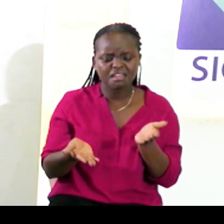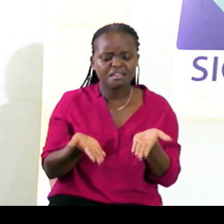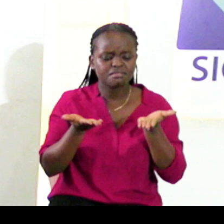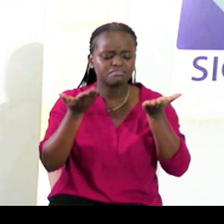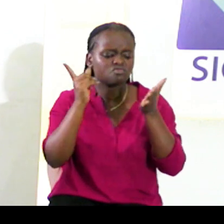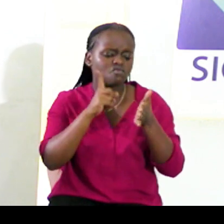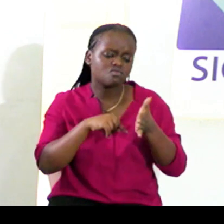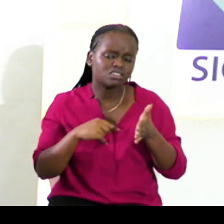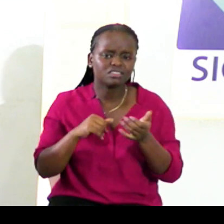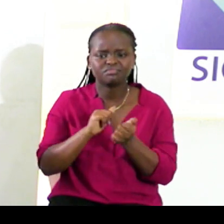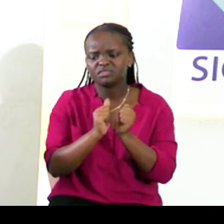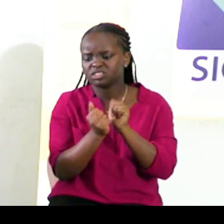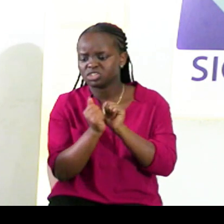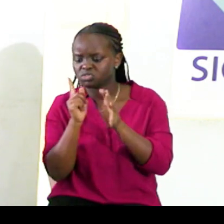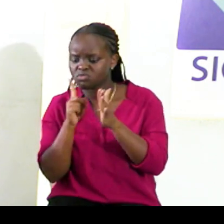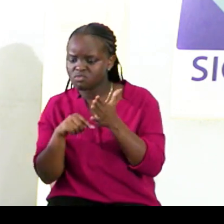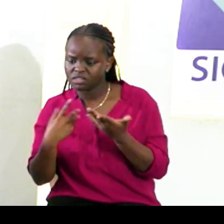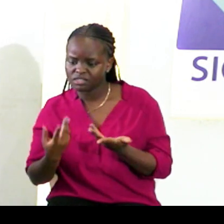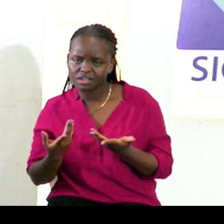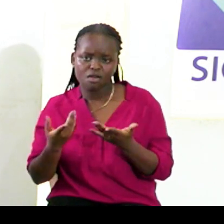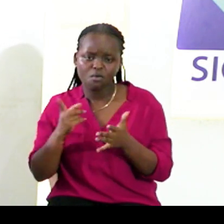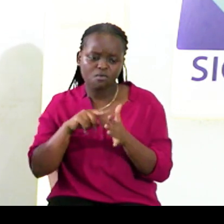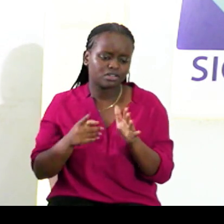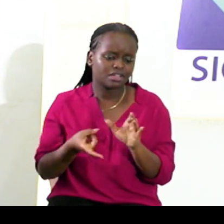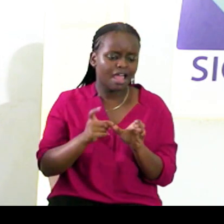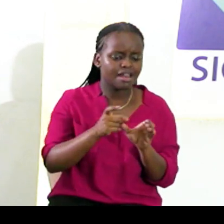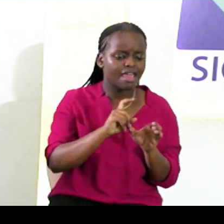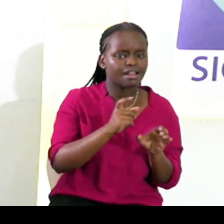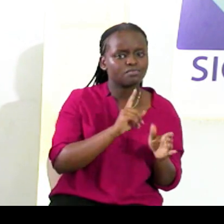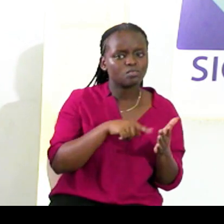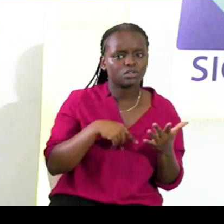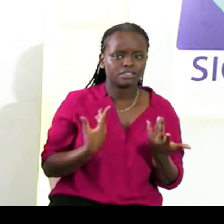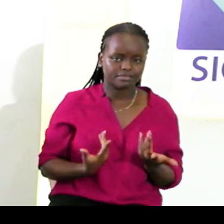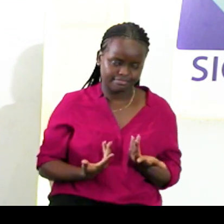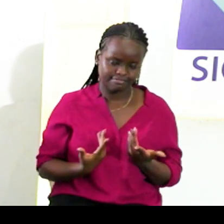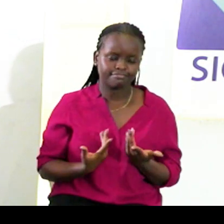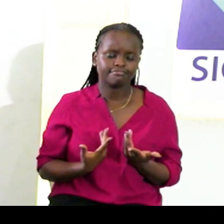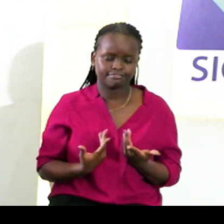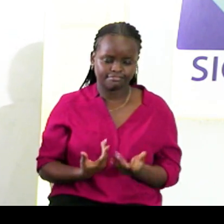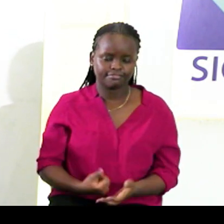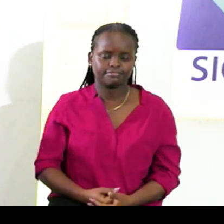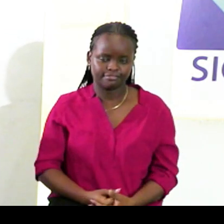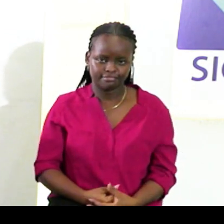or what you can drop, and what you can add. Okay, great.